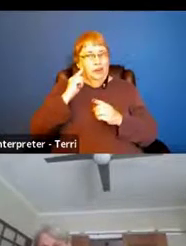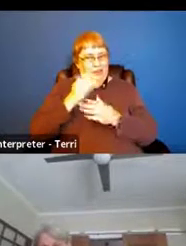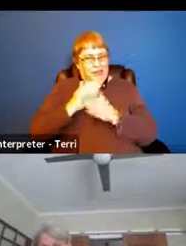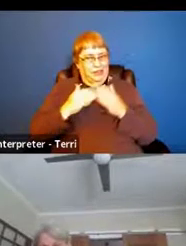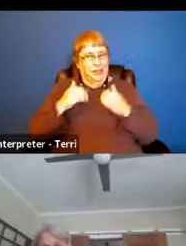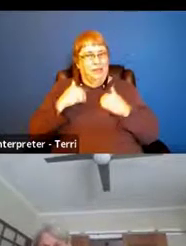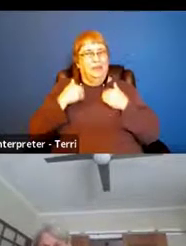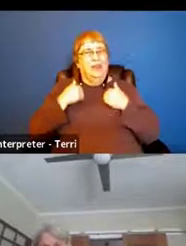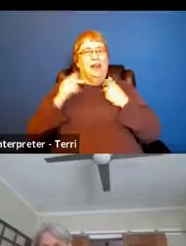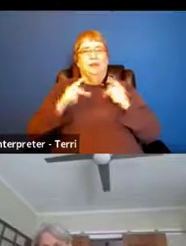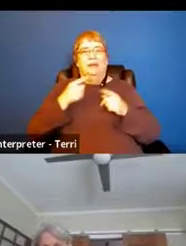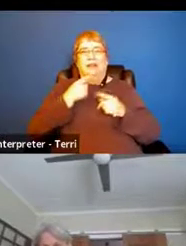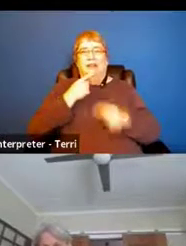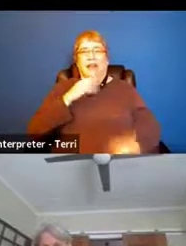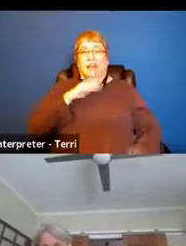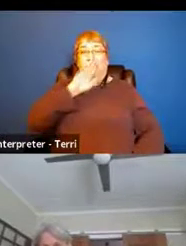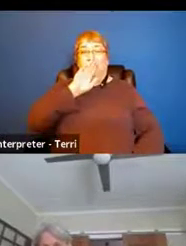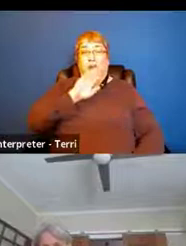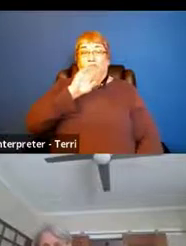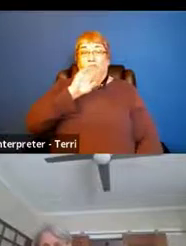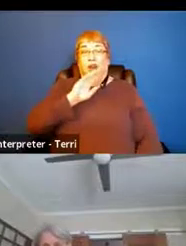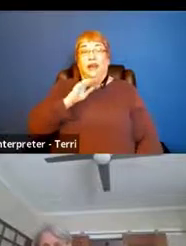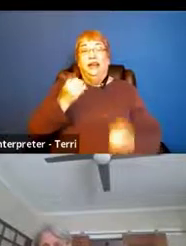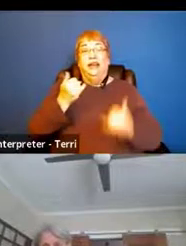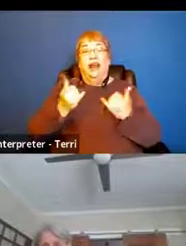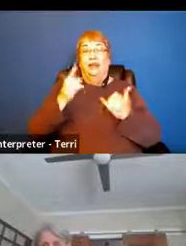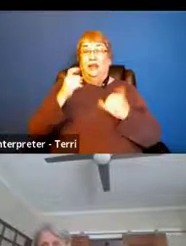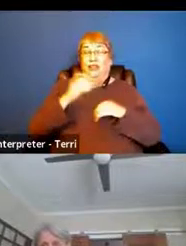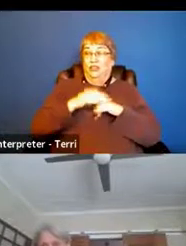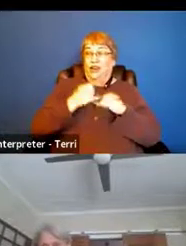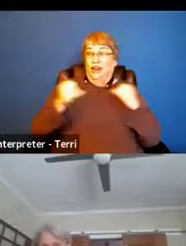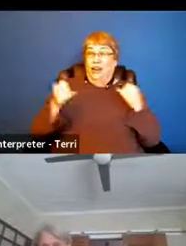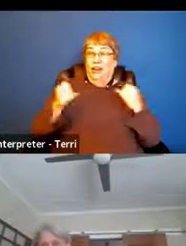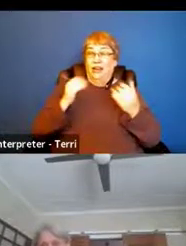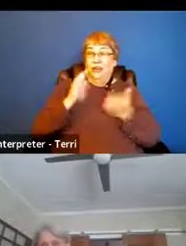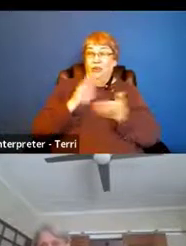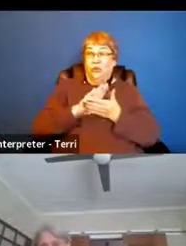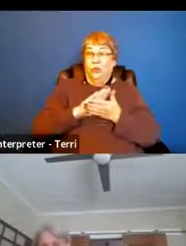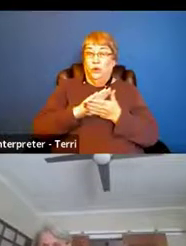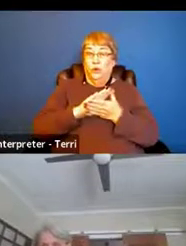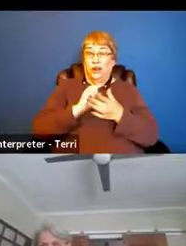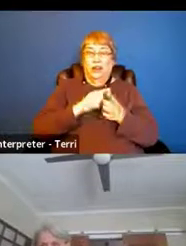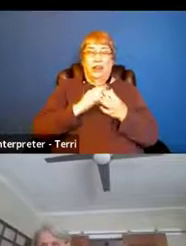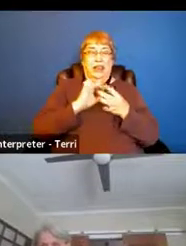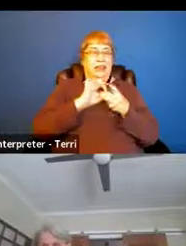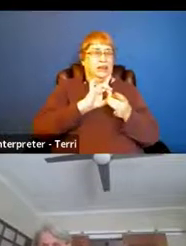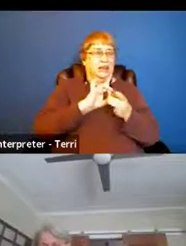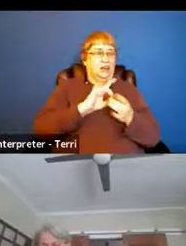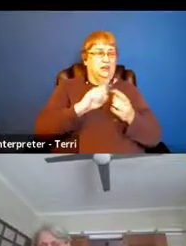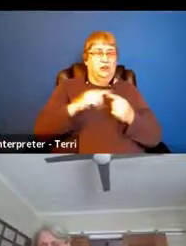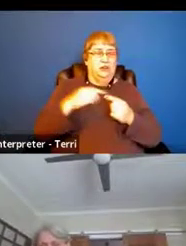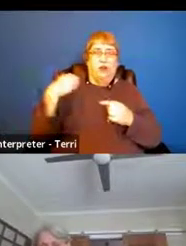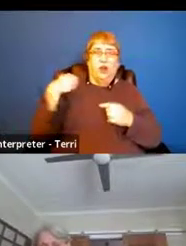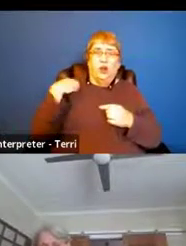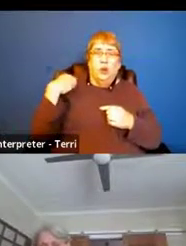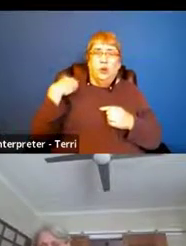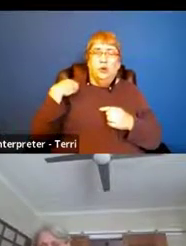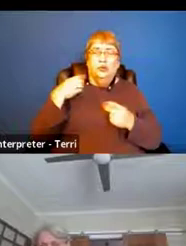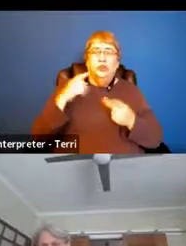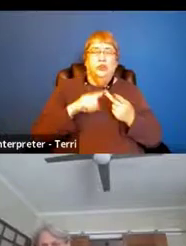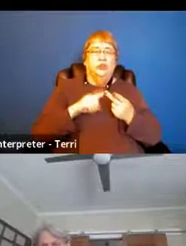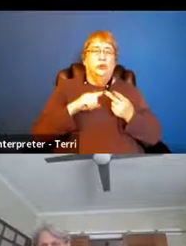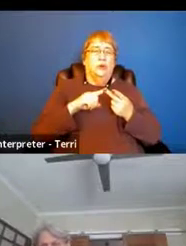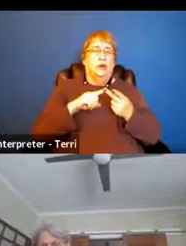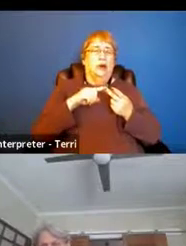express frustration that especially now that they're doing online school, connections to people like their coaches or their guidance